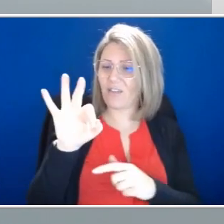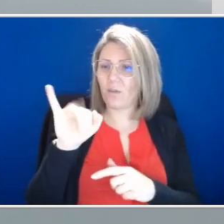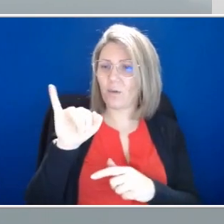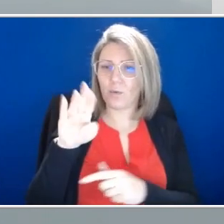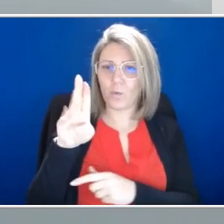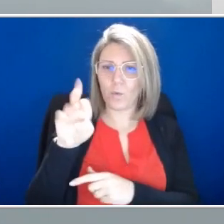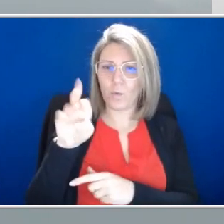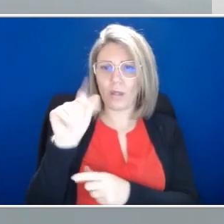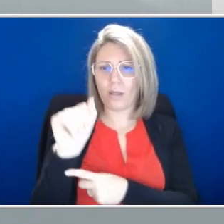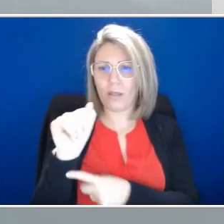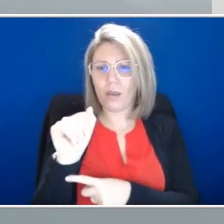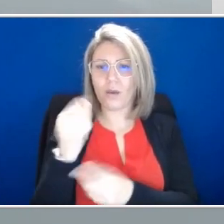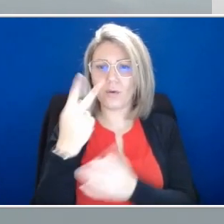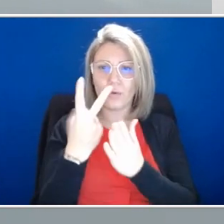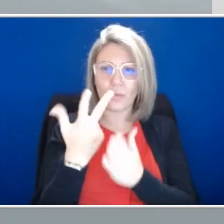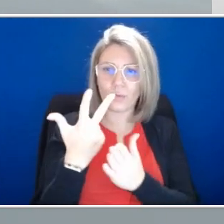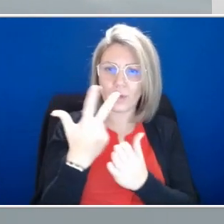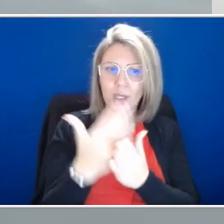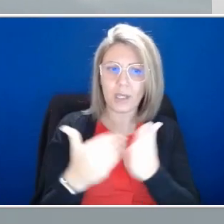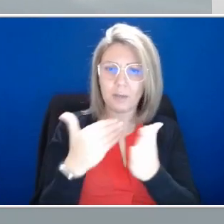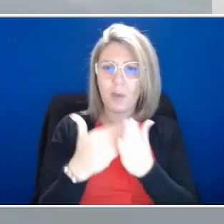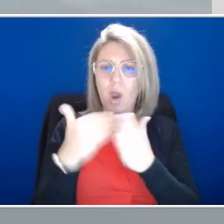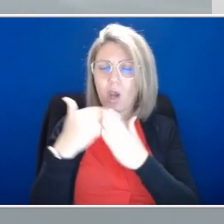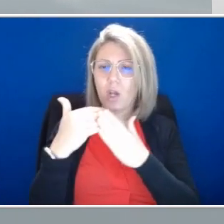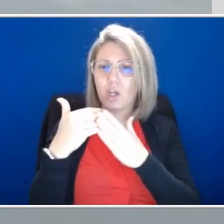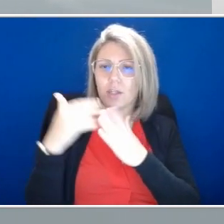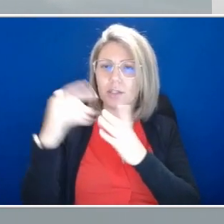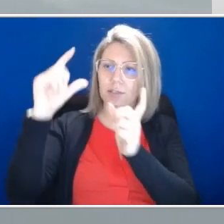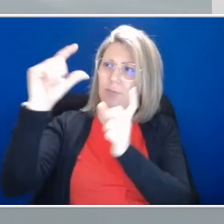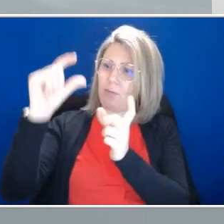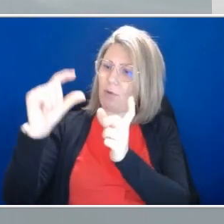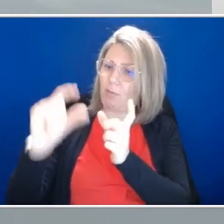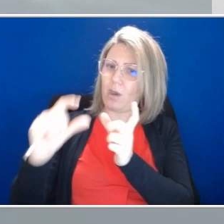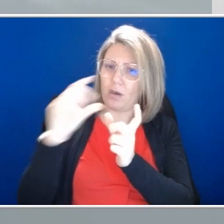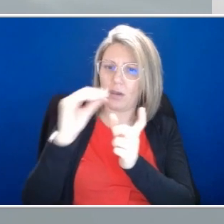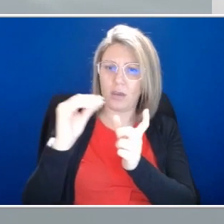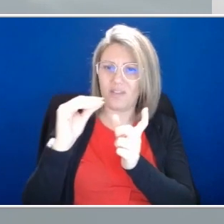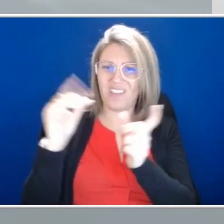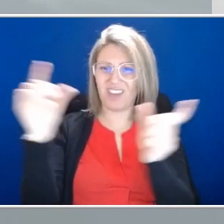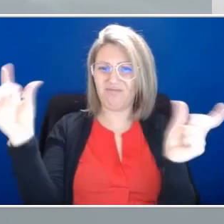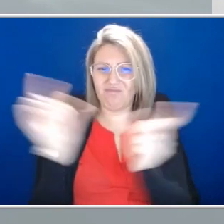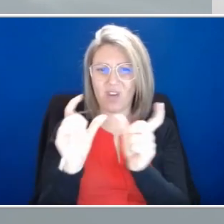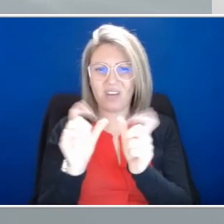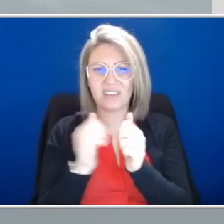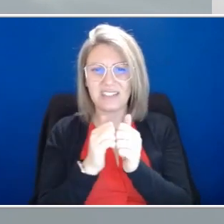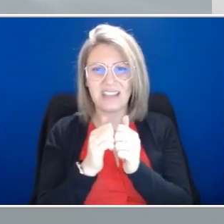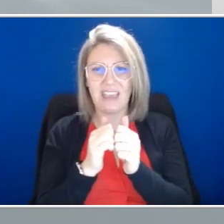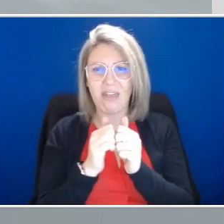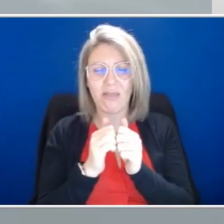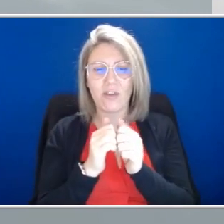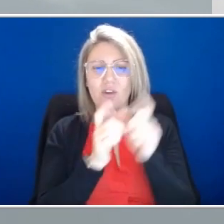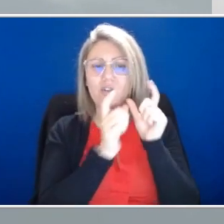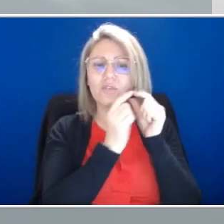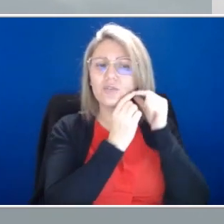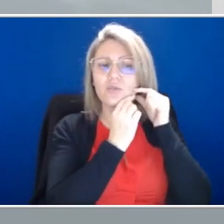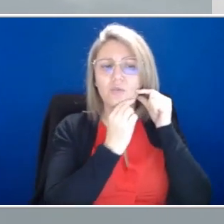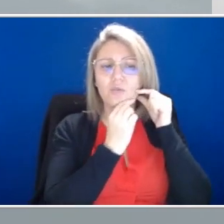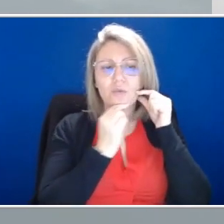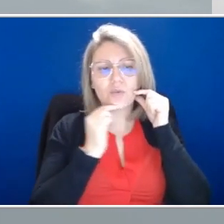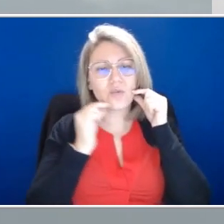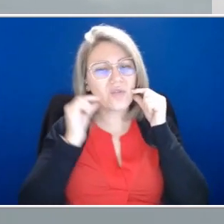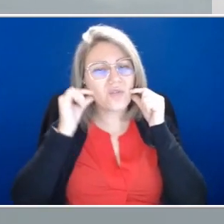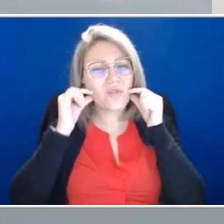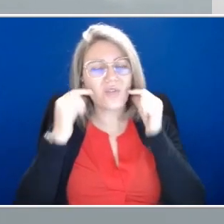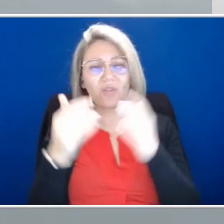segments of that bone with its blood supply and to put those segments together to create the new arch form of the jaw.